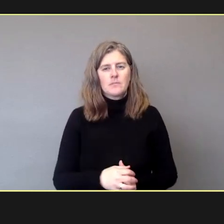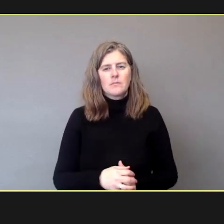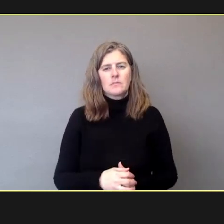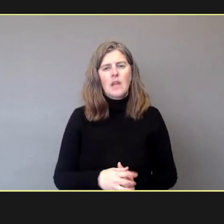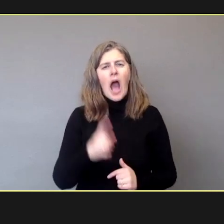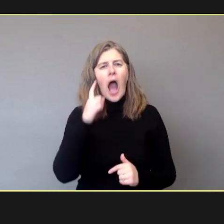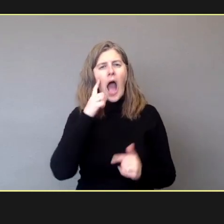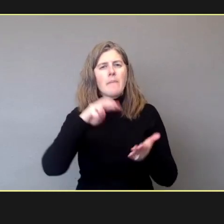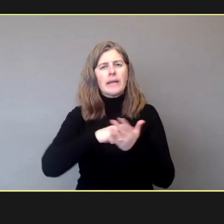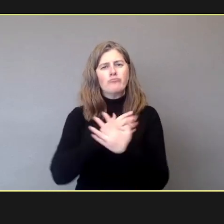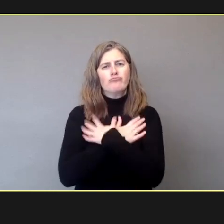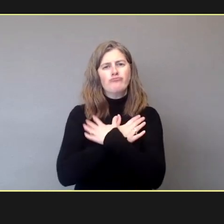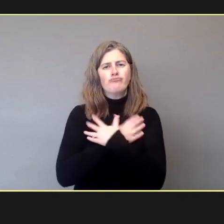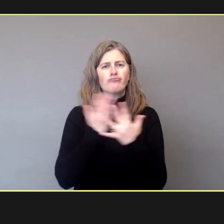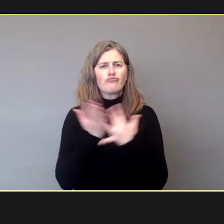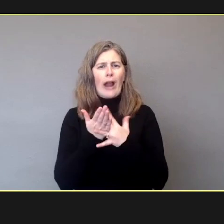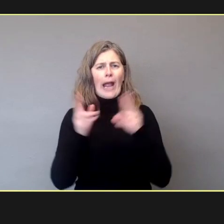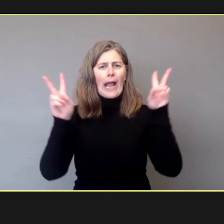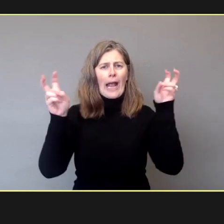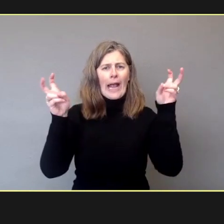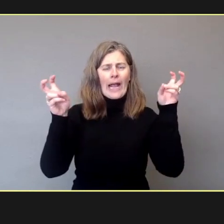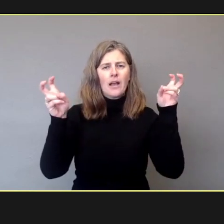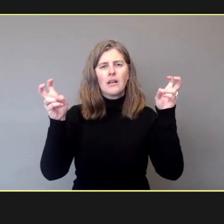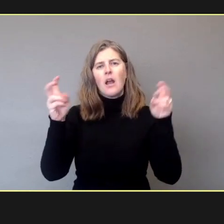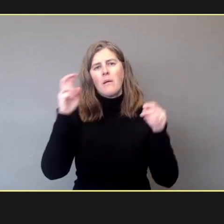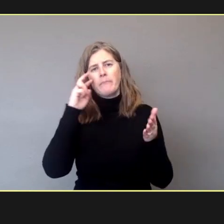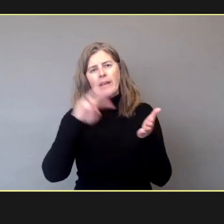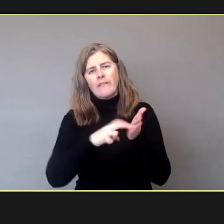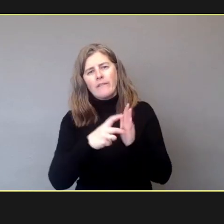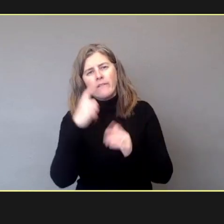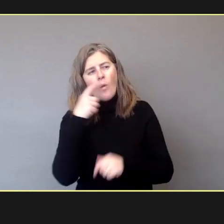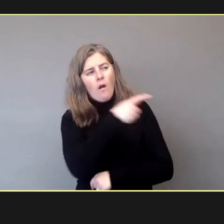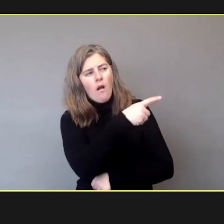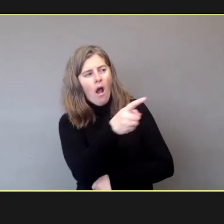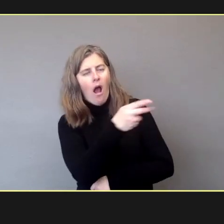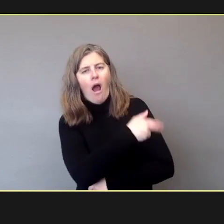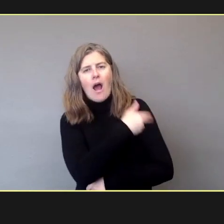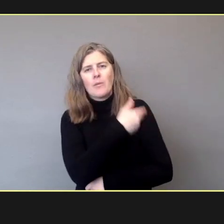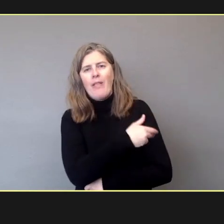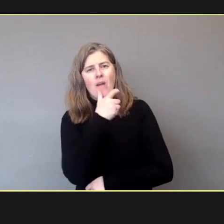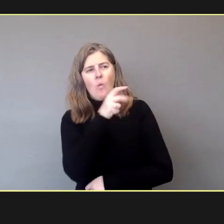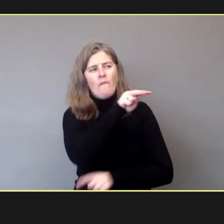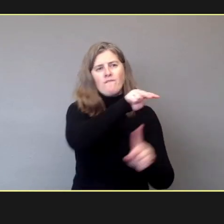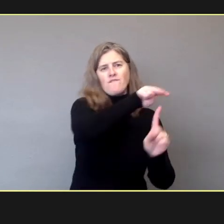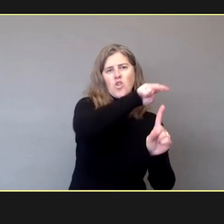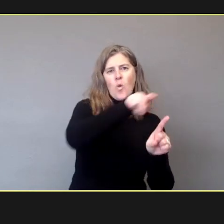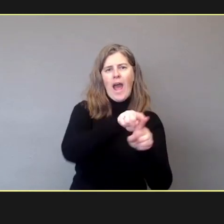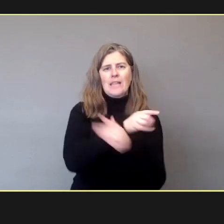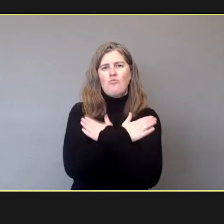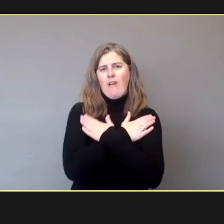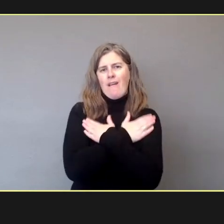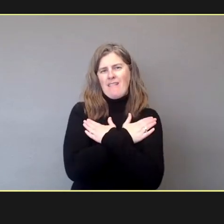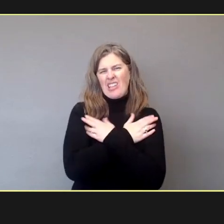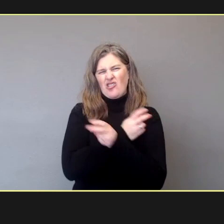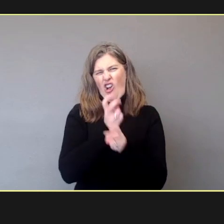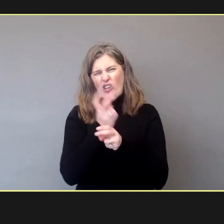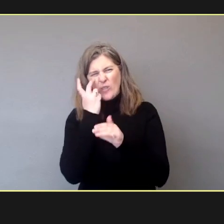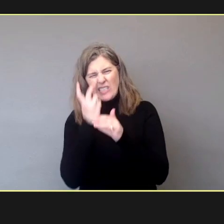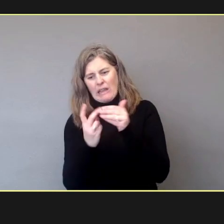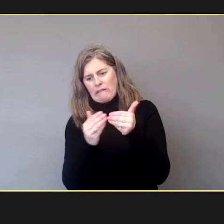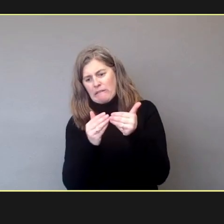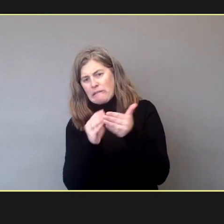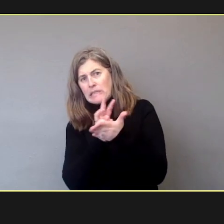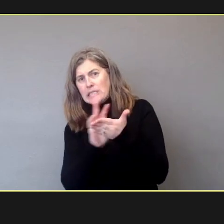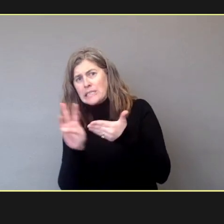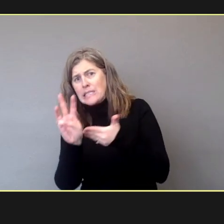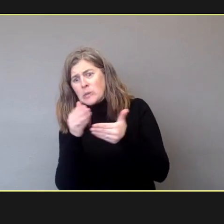break, I'm thinking for hospitals, and it might not have come out that way, but maybe starting to see that 6 weeks from now, a